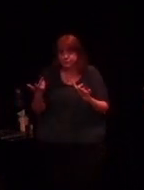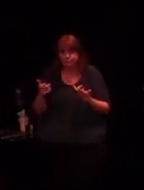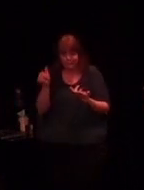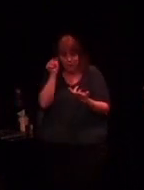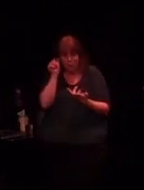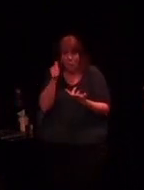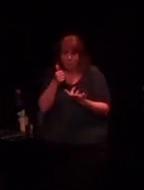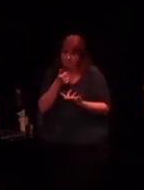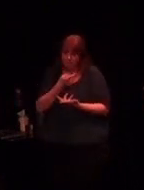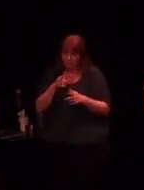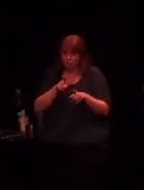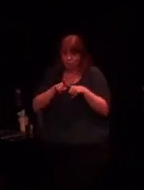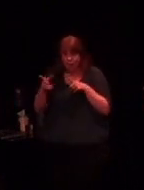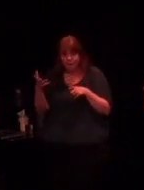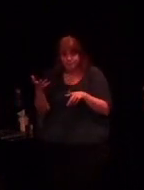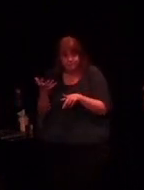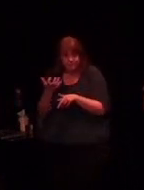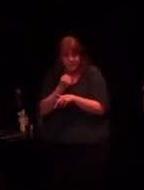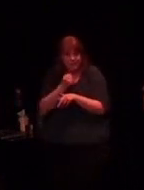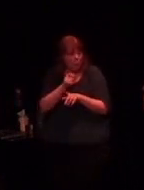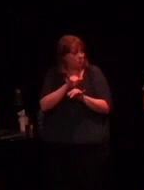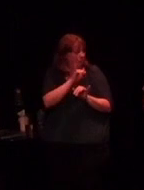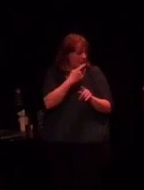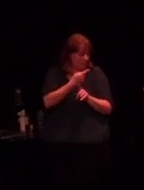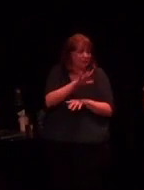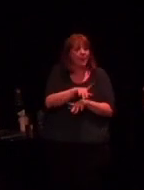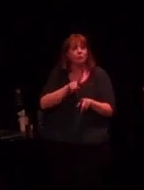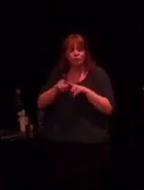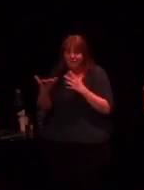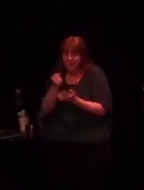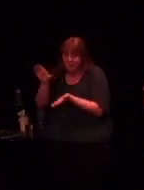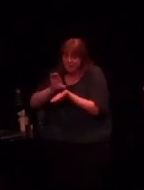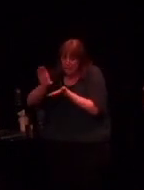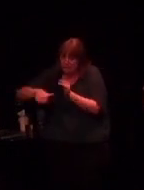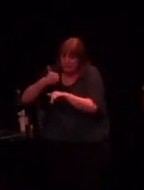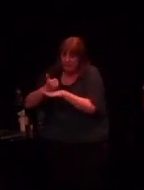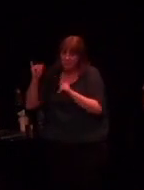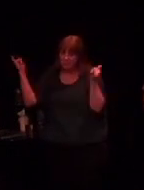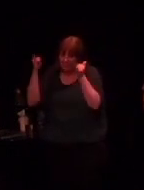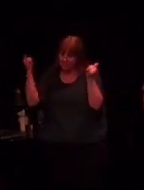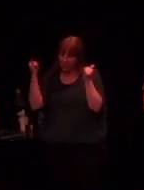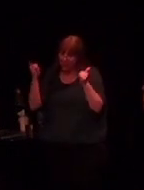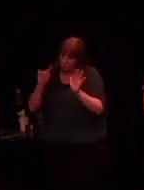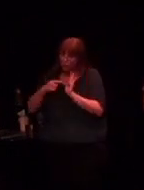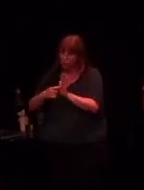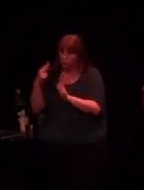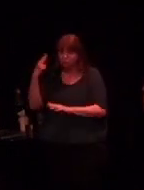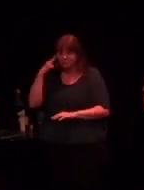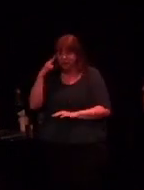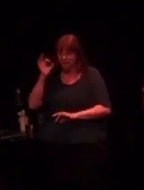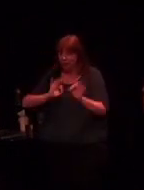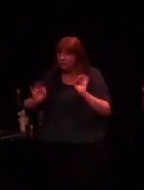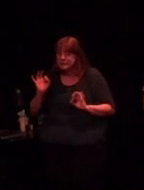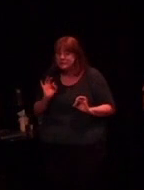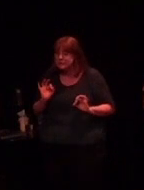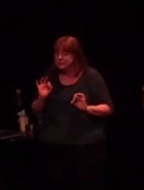that she's currently trying to source, I hope this is not bad, so currently trying to source funding to set up a festival that will really exhibit deaf artists.